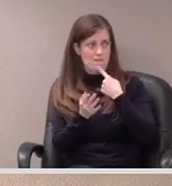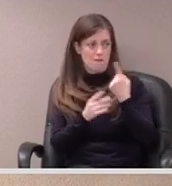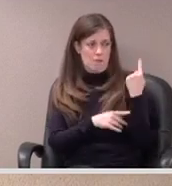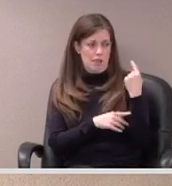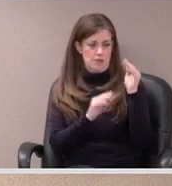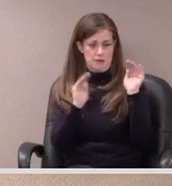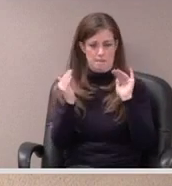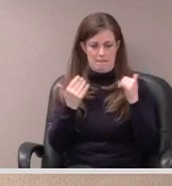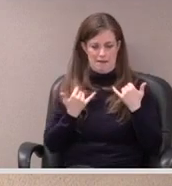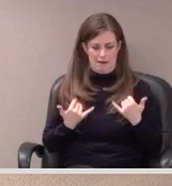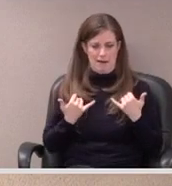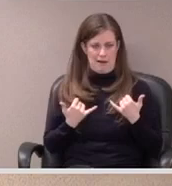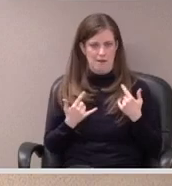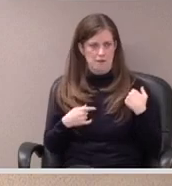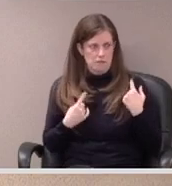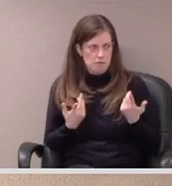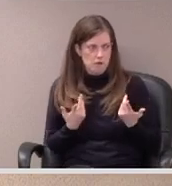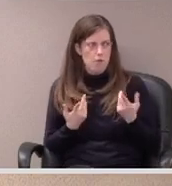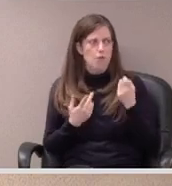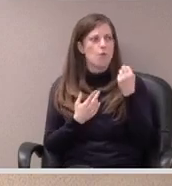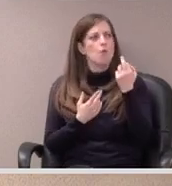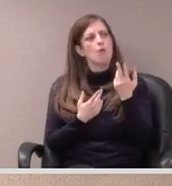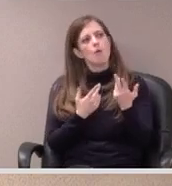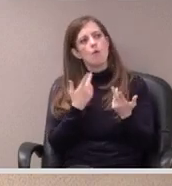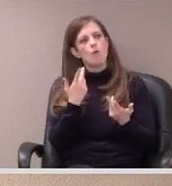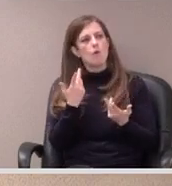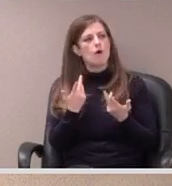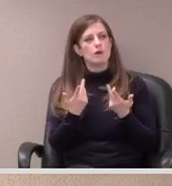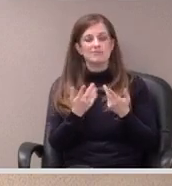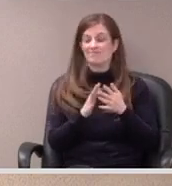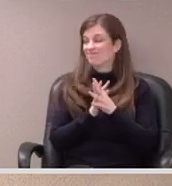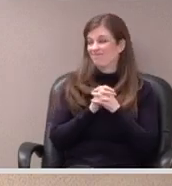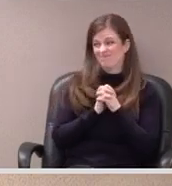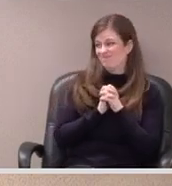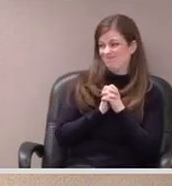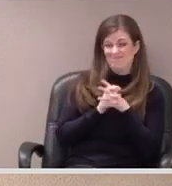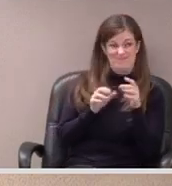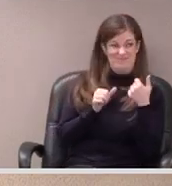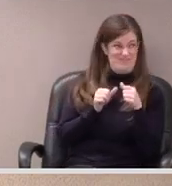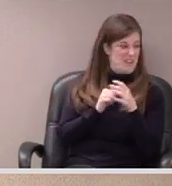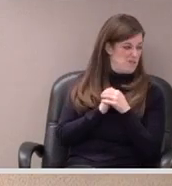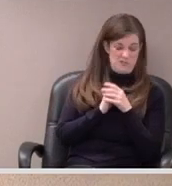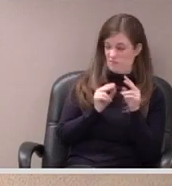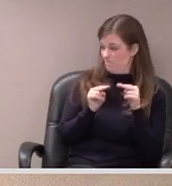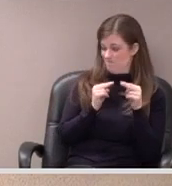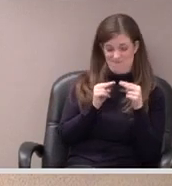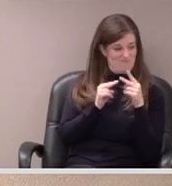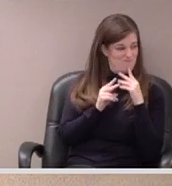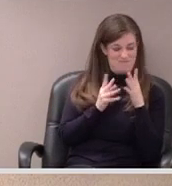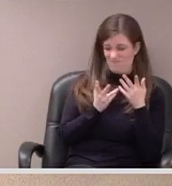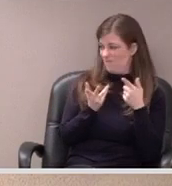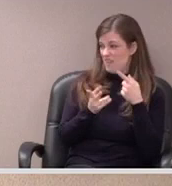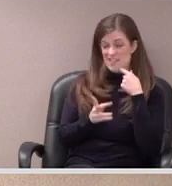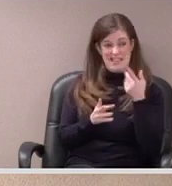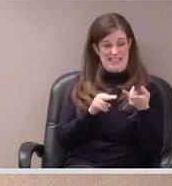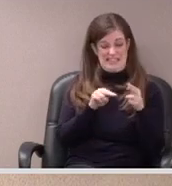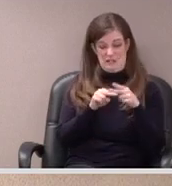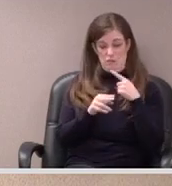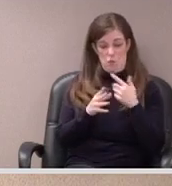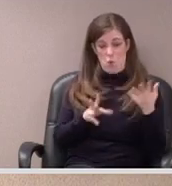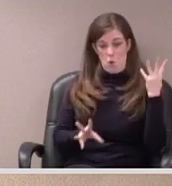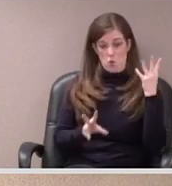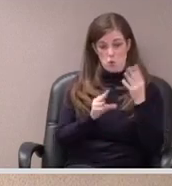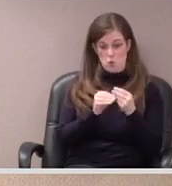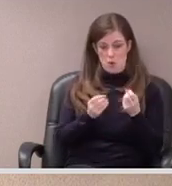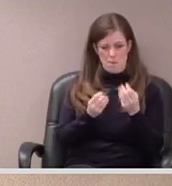what we have this year so far, or I don't know what that total was. Revenue. The increase for total revenue, I know